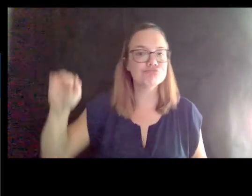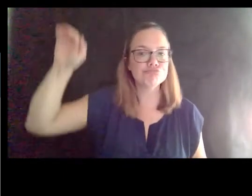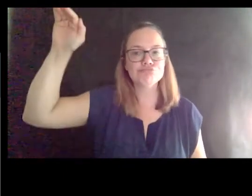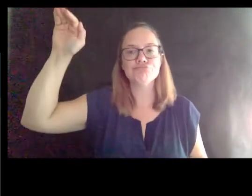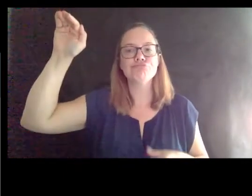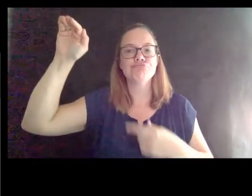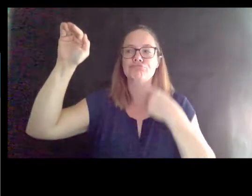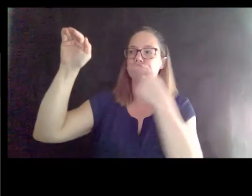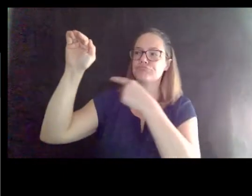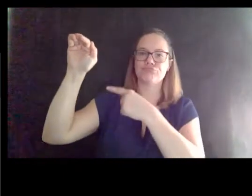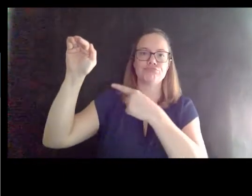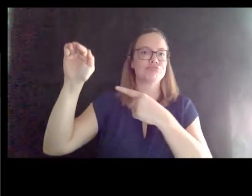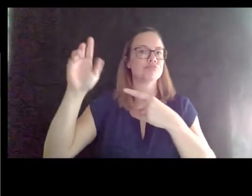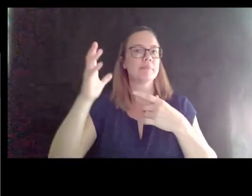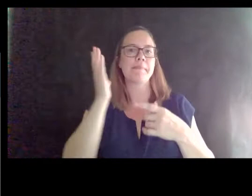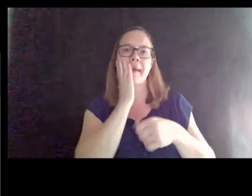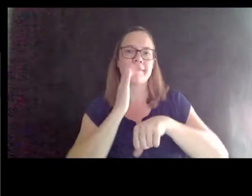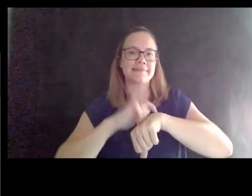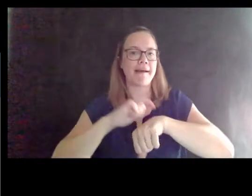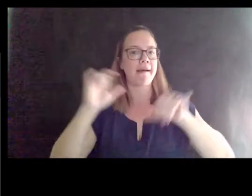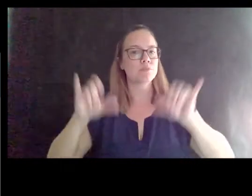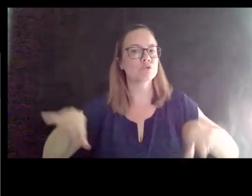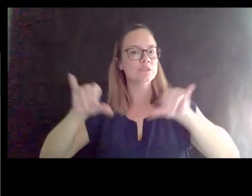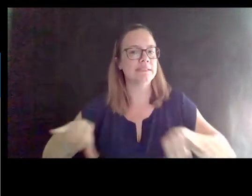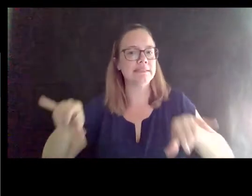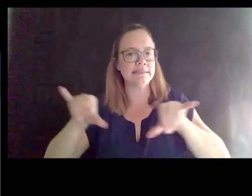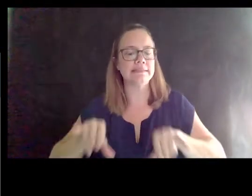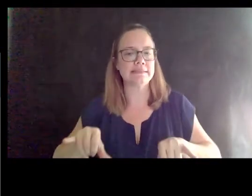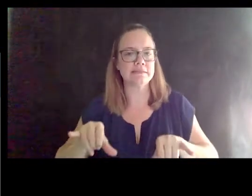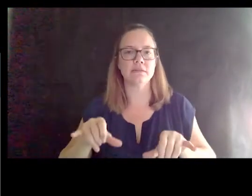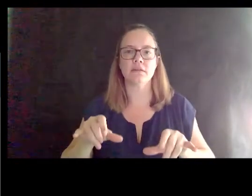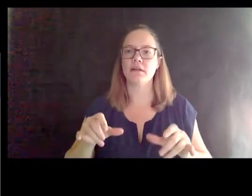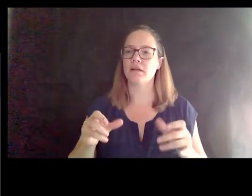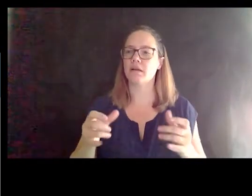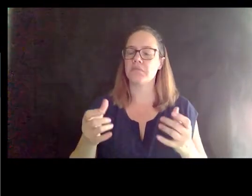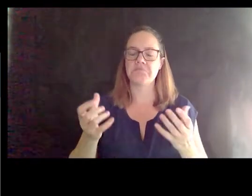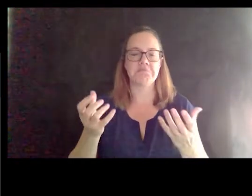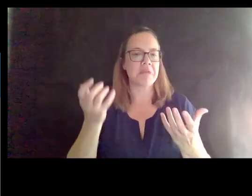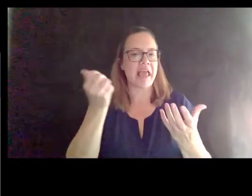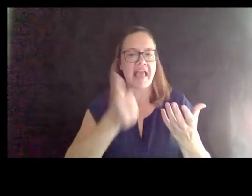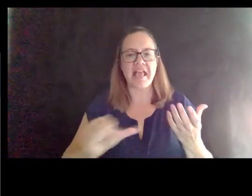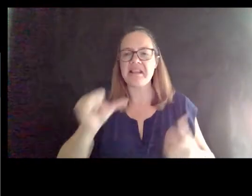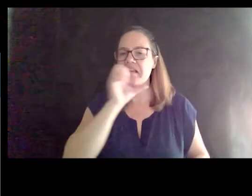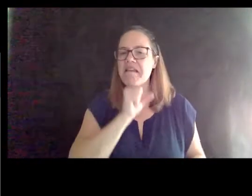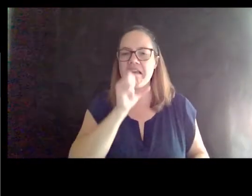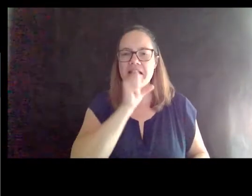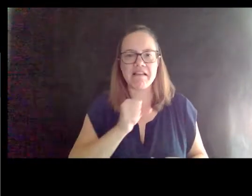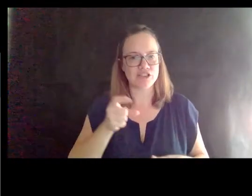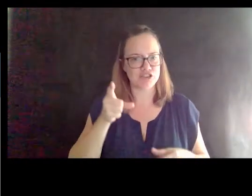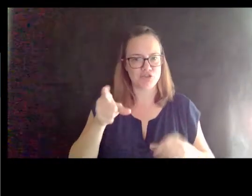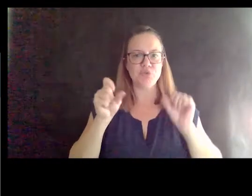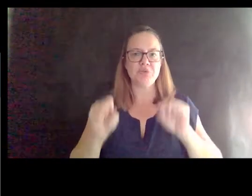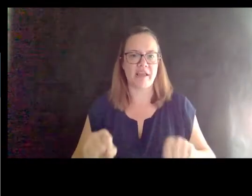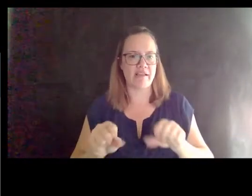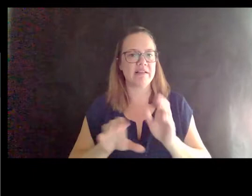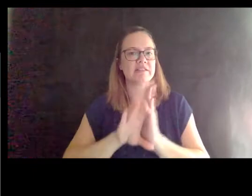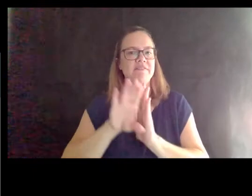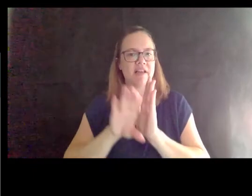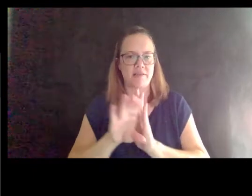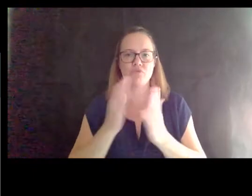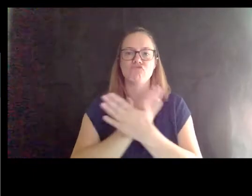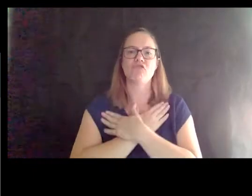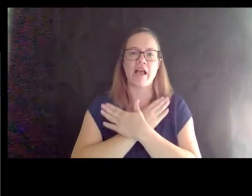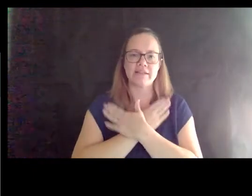adult. And there's no time that is too late to start to develop a relaxing bedtime